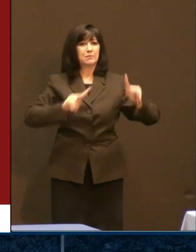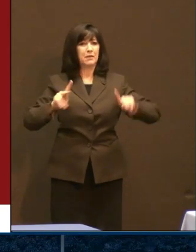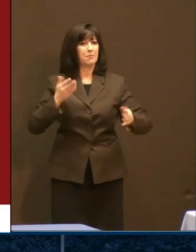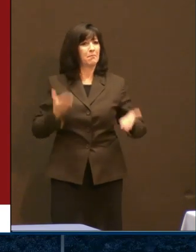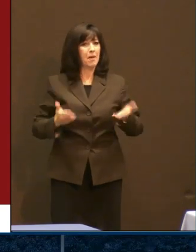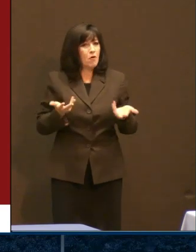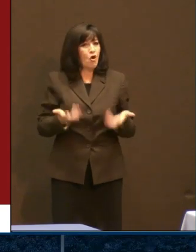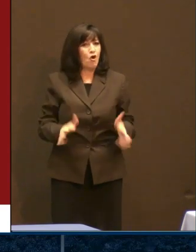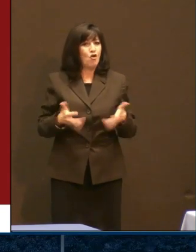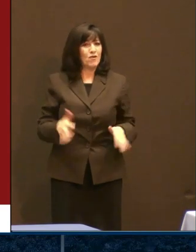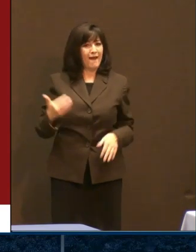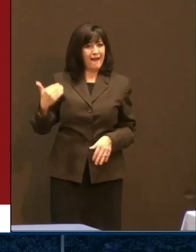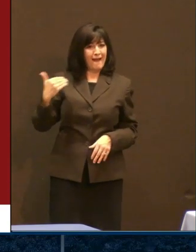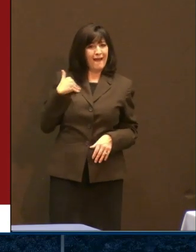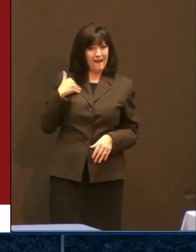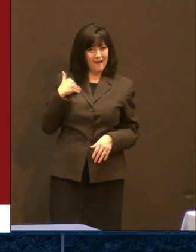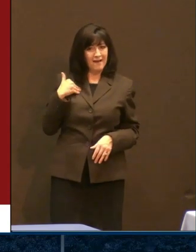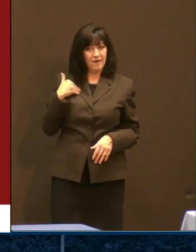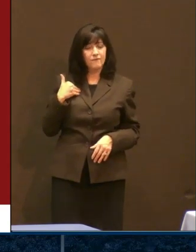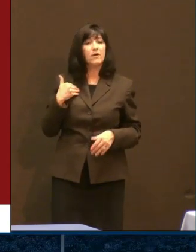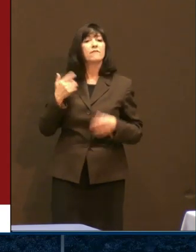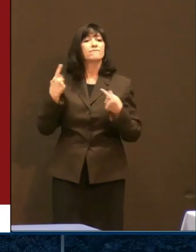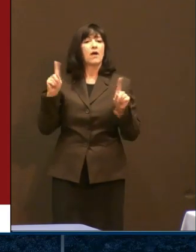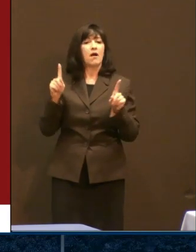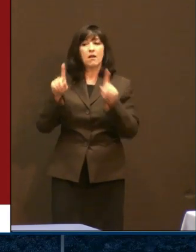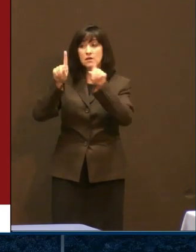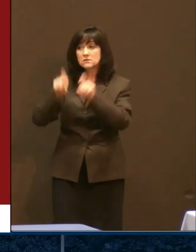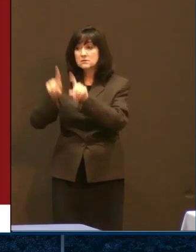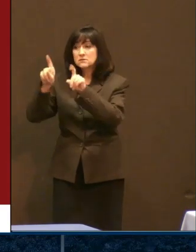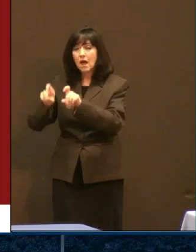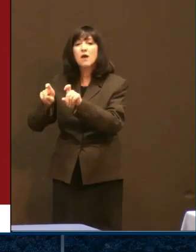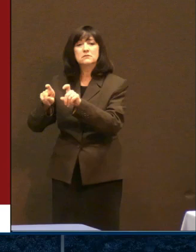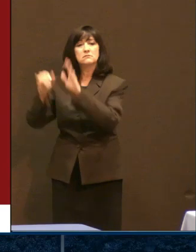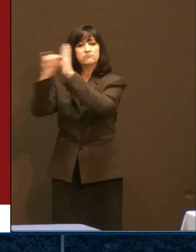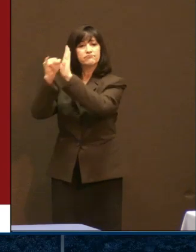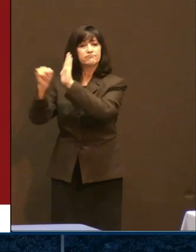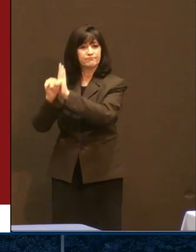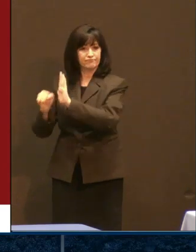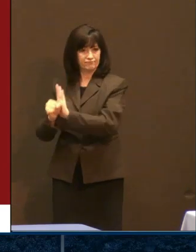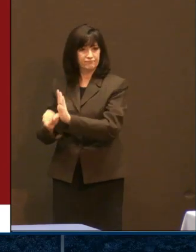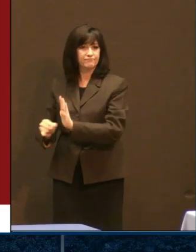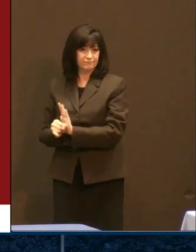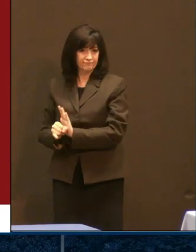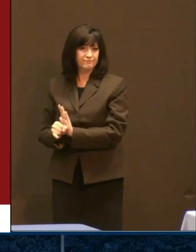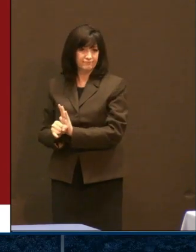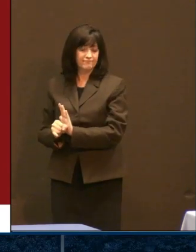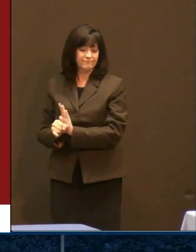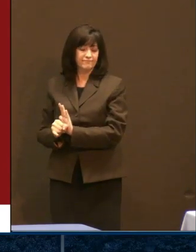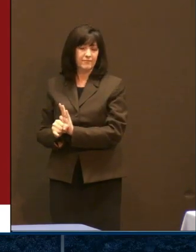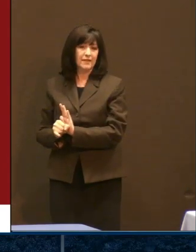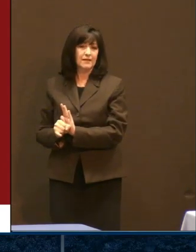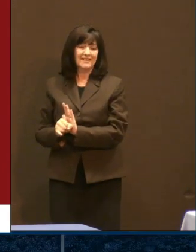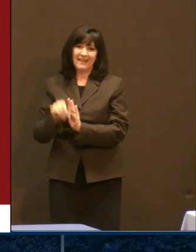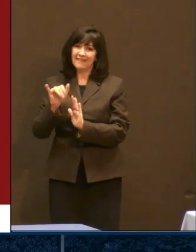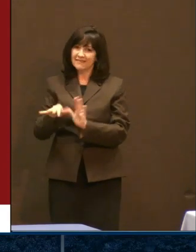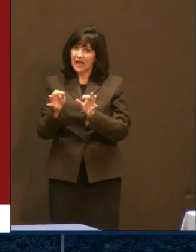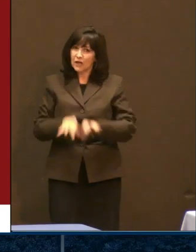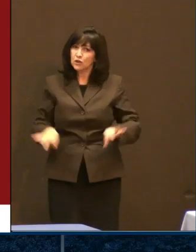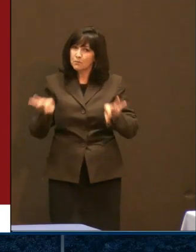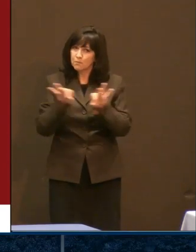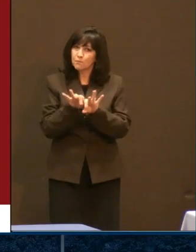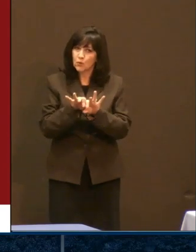least noticeable, flattening out in hospitalizations, which is a really important indicator because it's